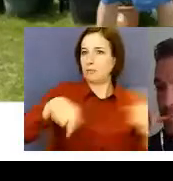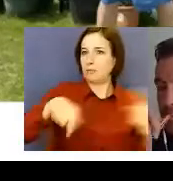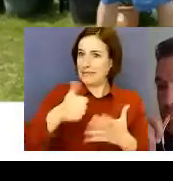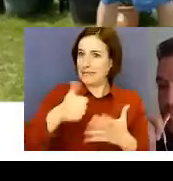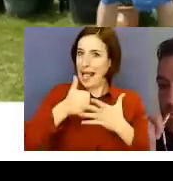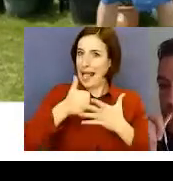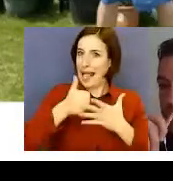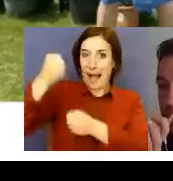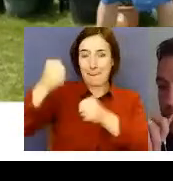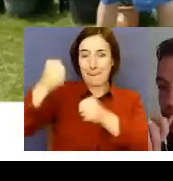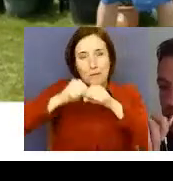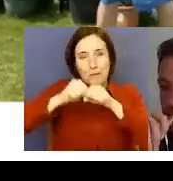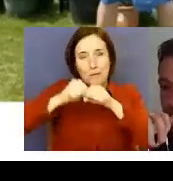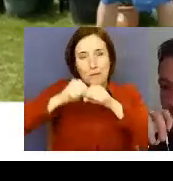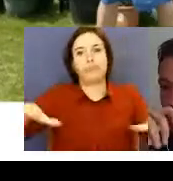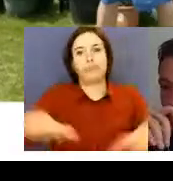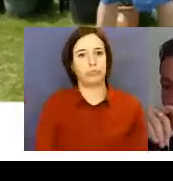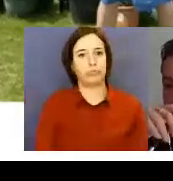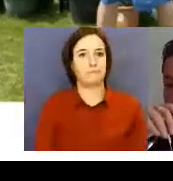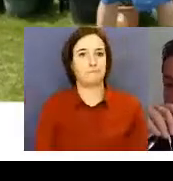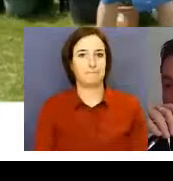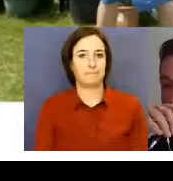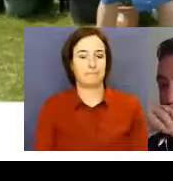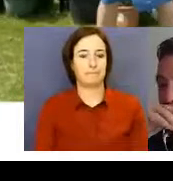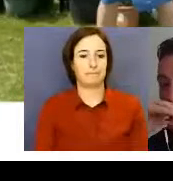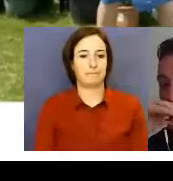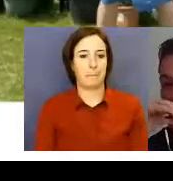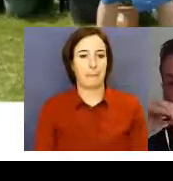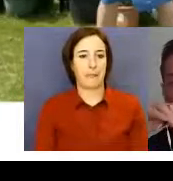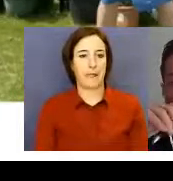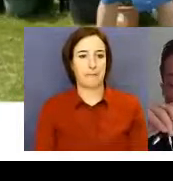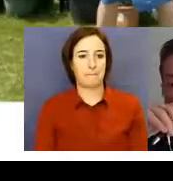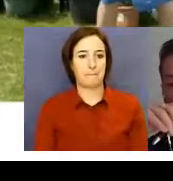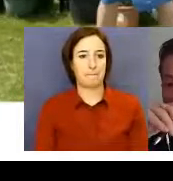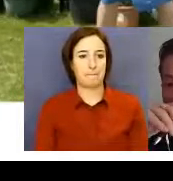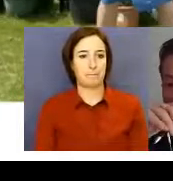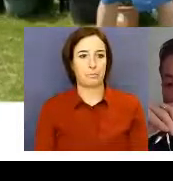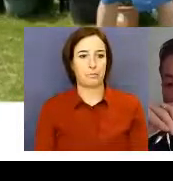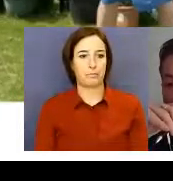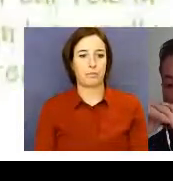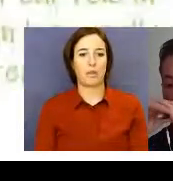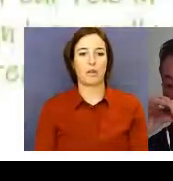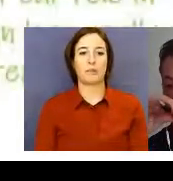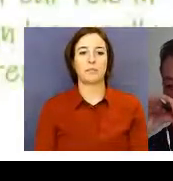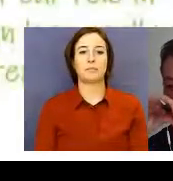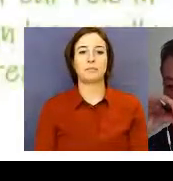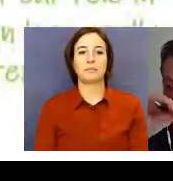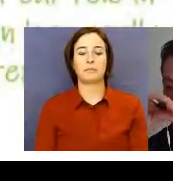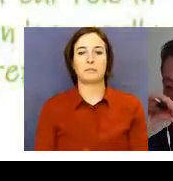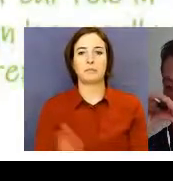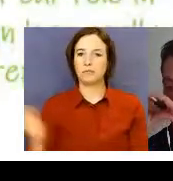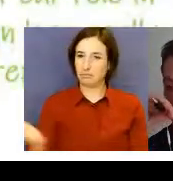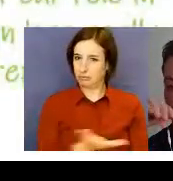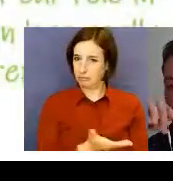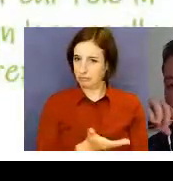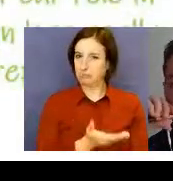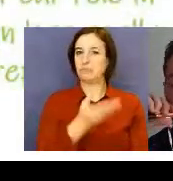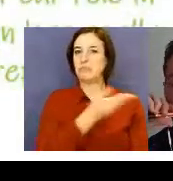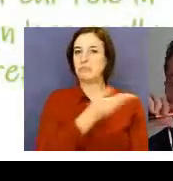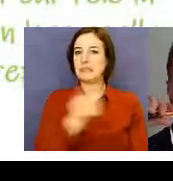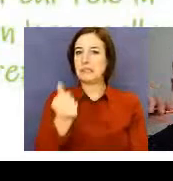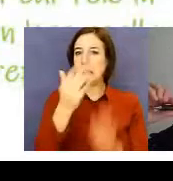we need to. Next slide. These are some examples of how the charities